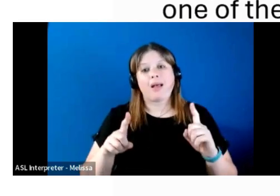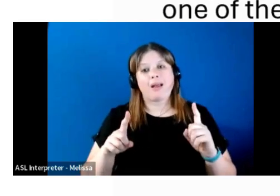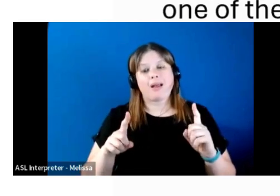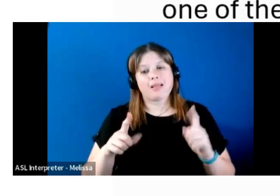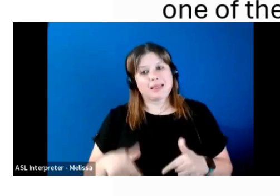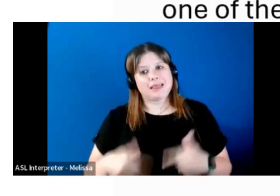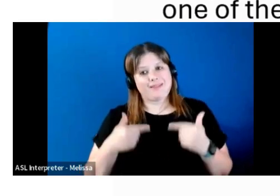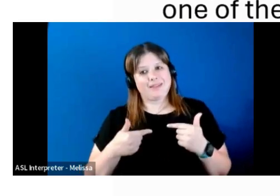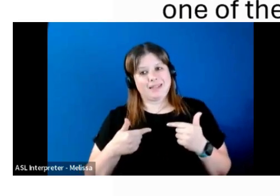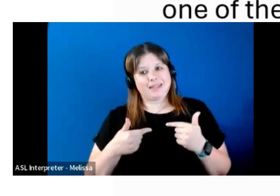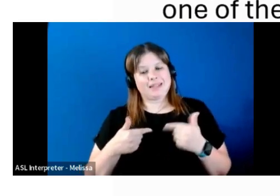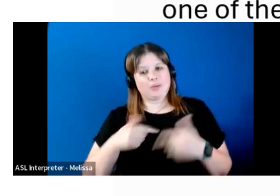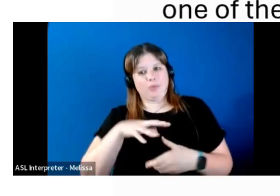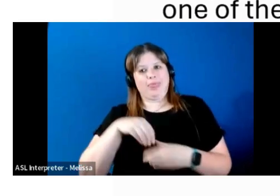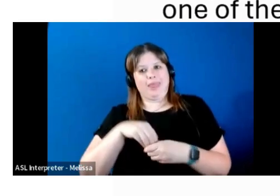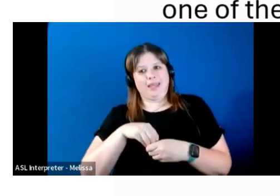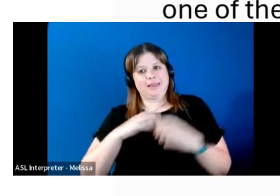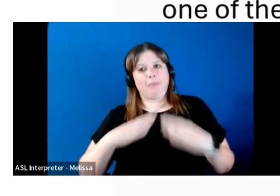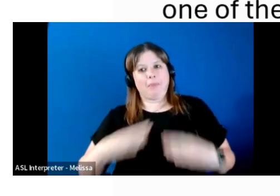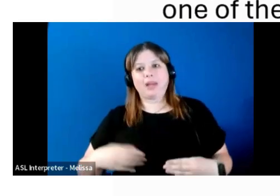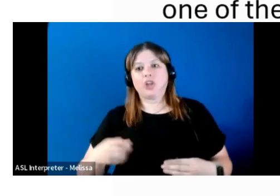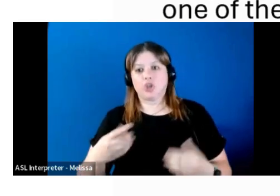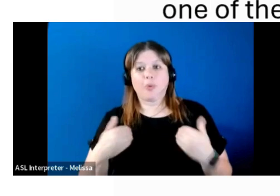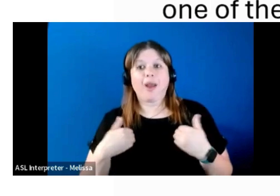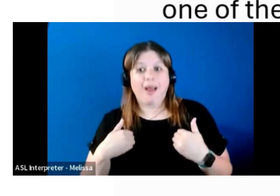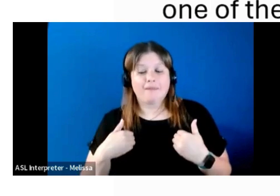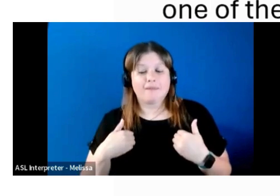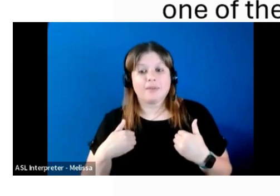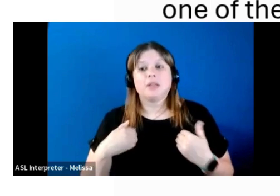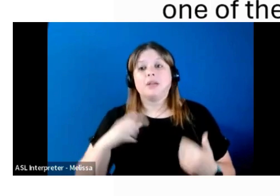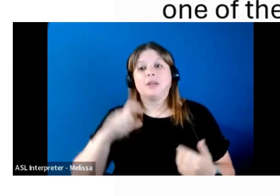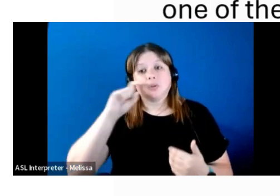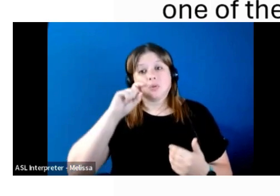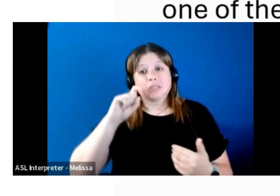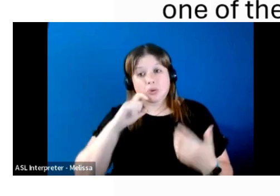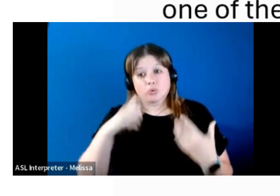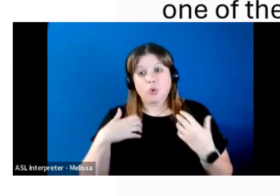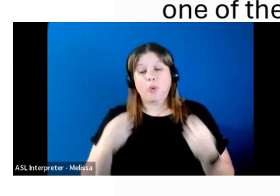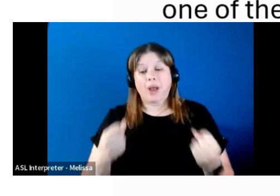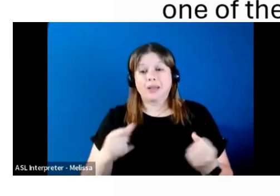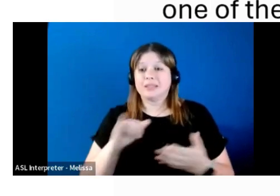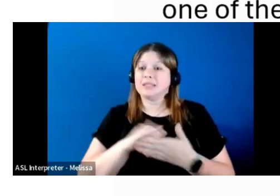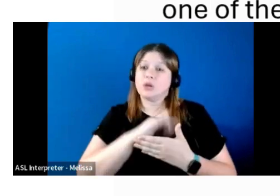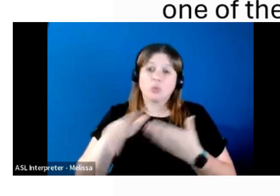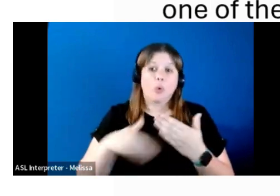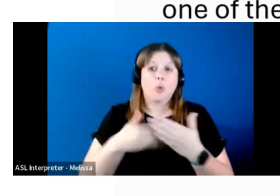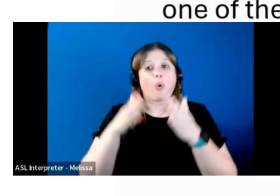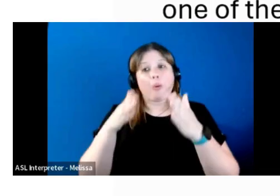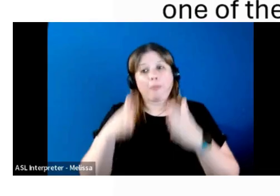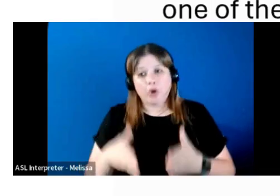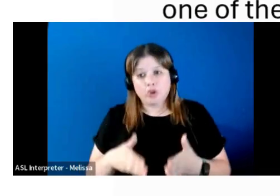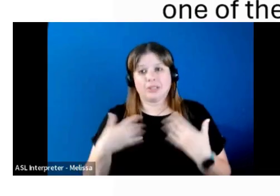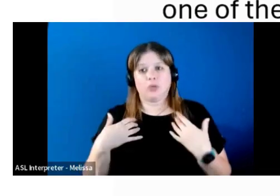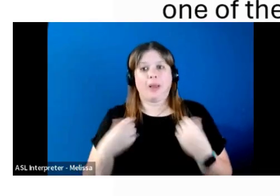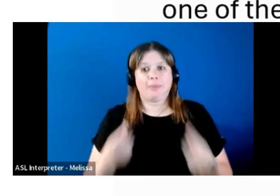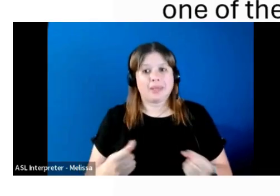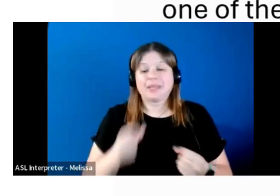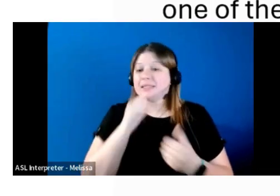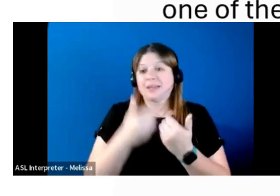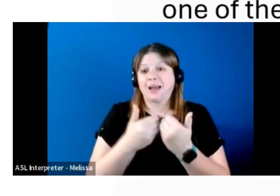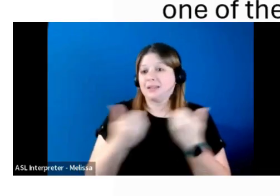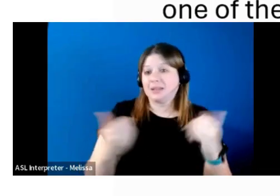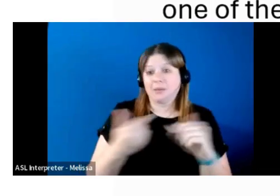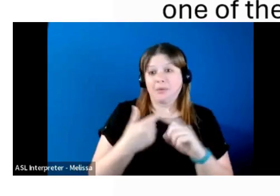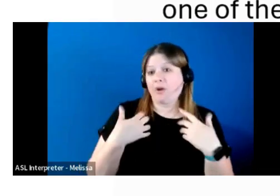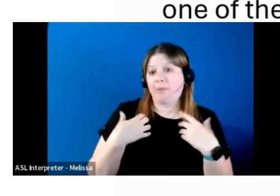you have. Sexual wellness is a part of whole person well-being. It's not separate from health, and it's not